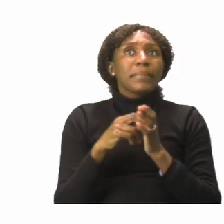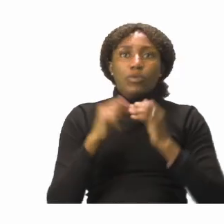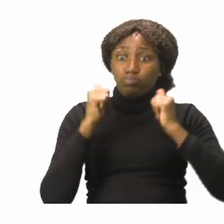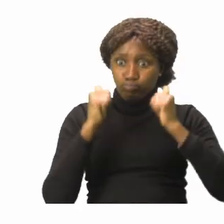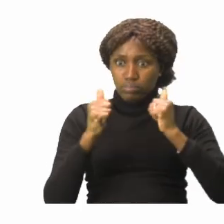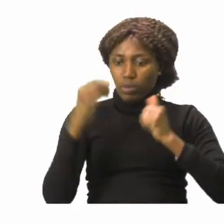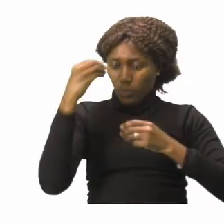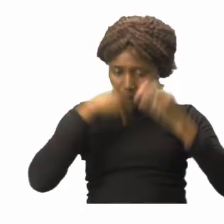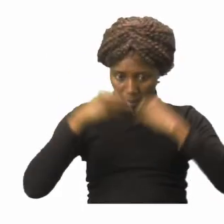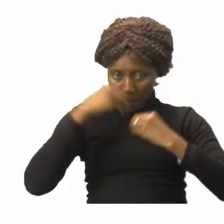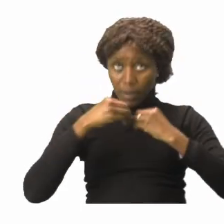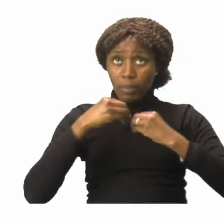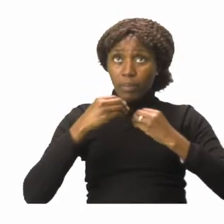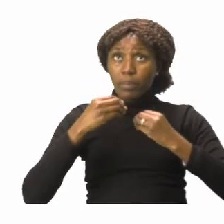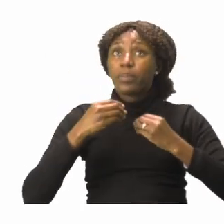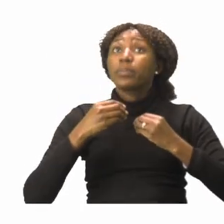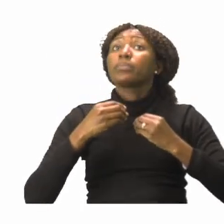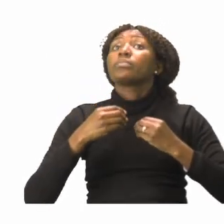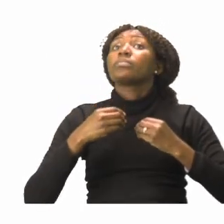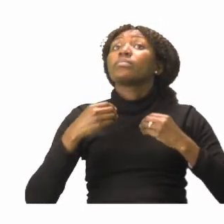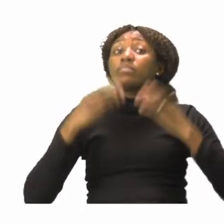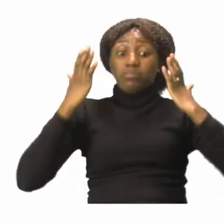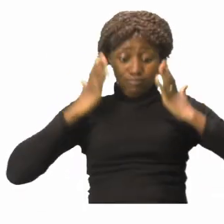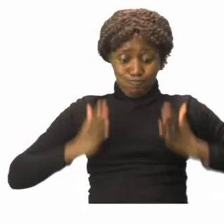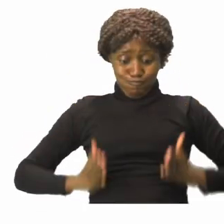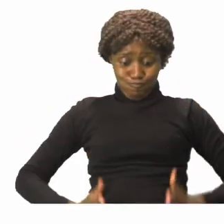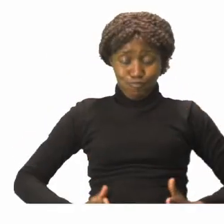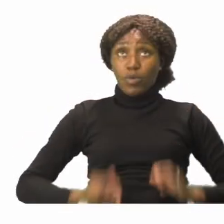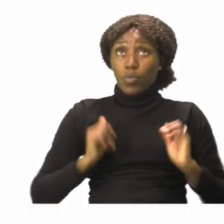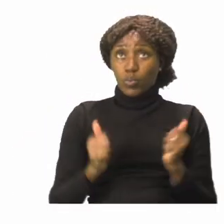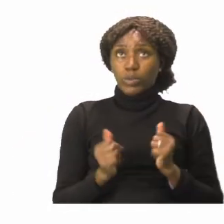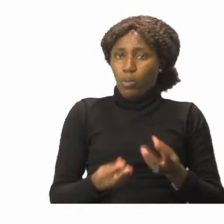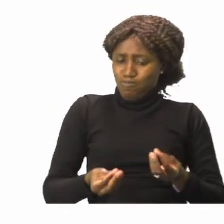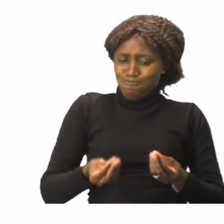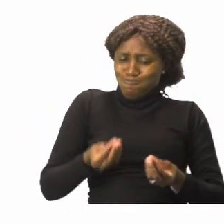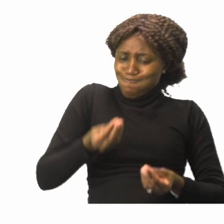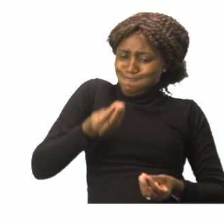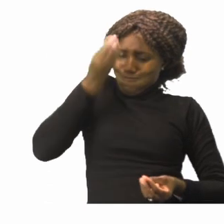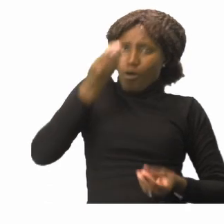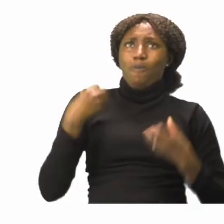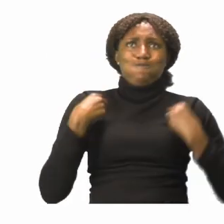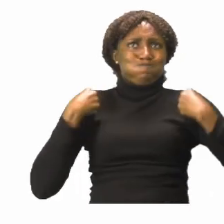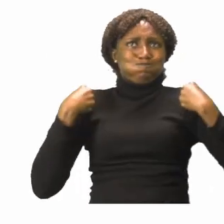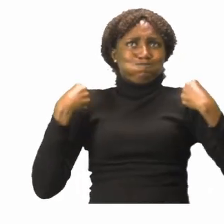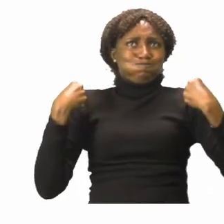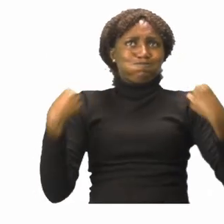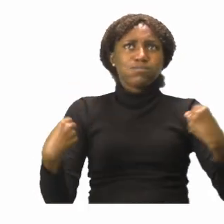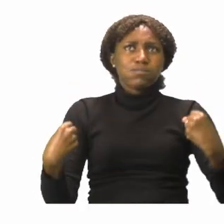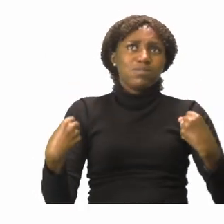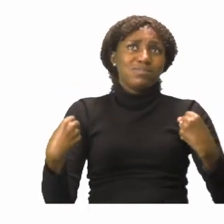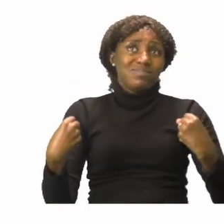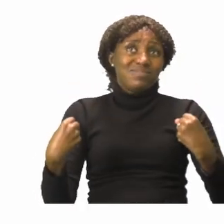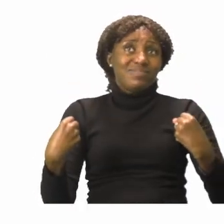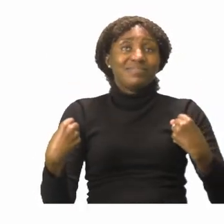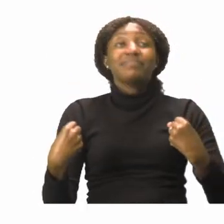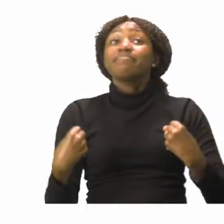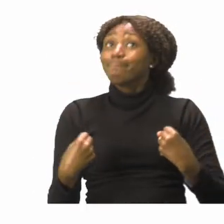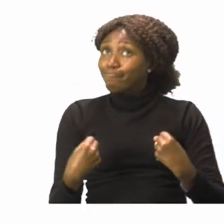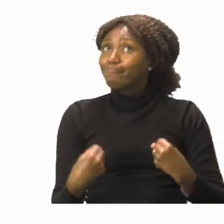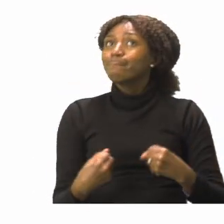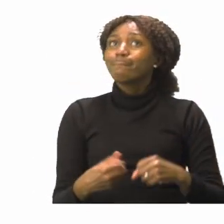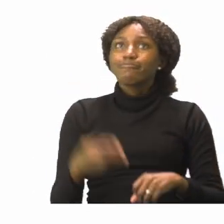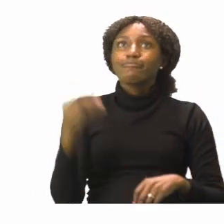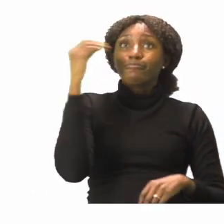body and it helps you grow big and strong. So, all the foods that